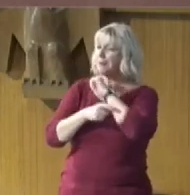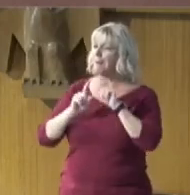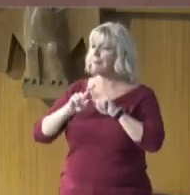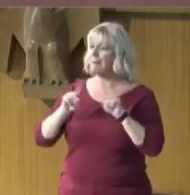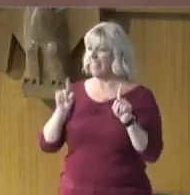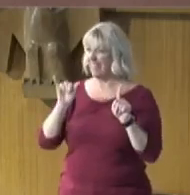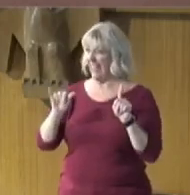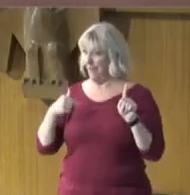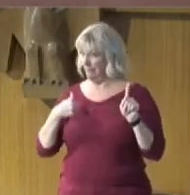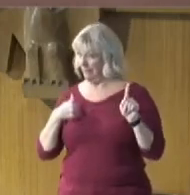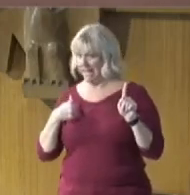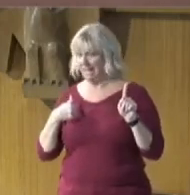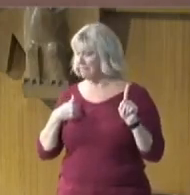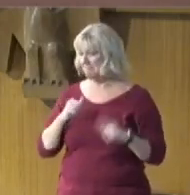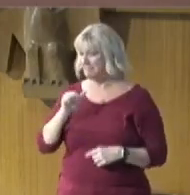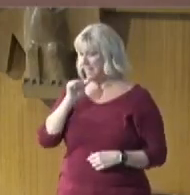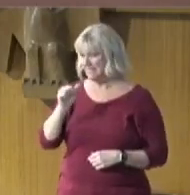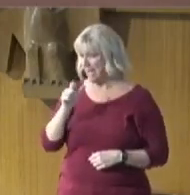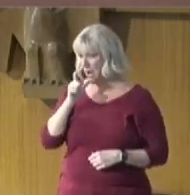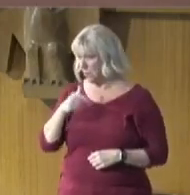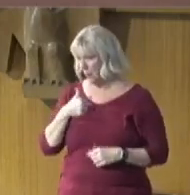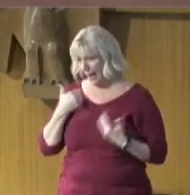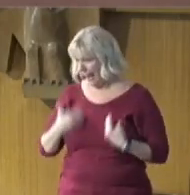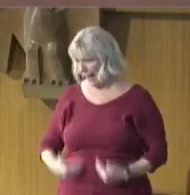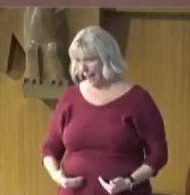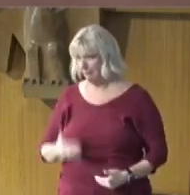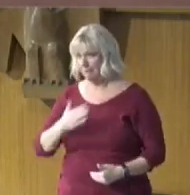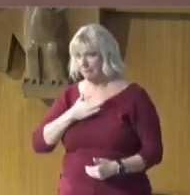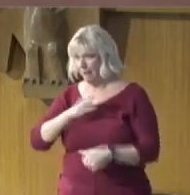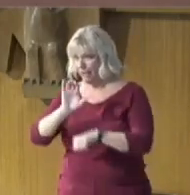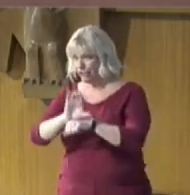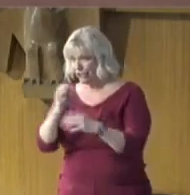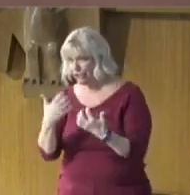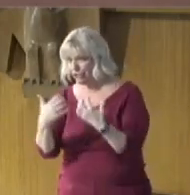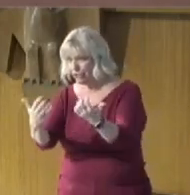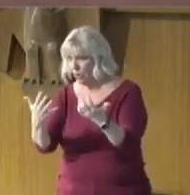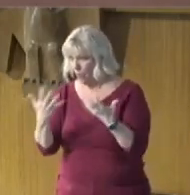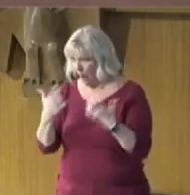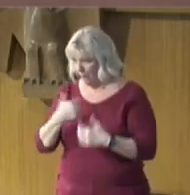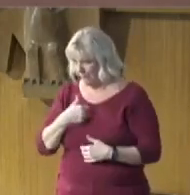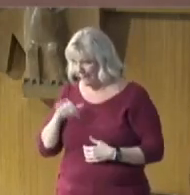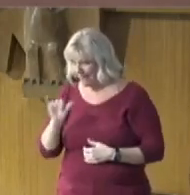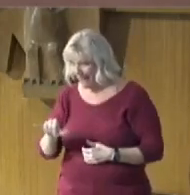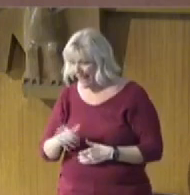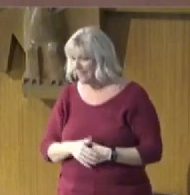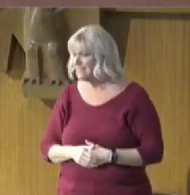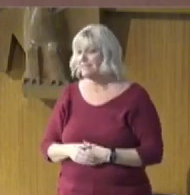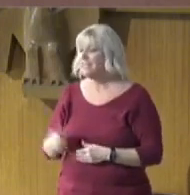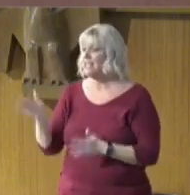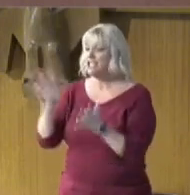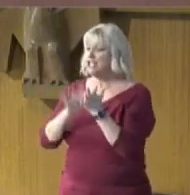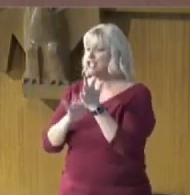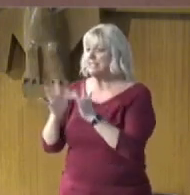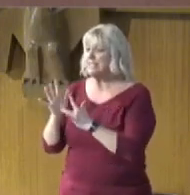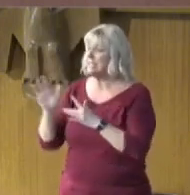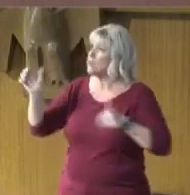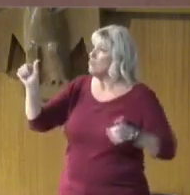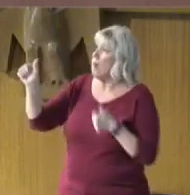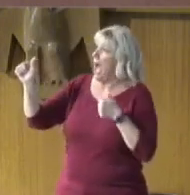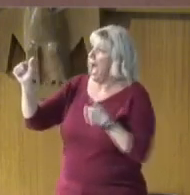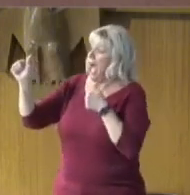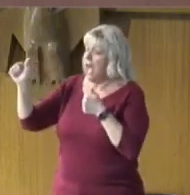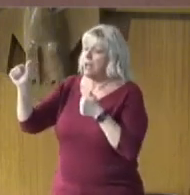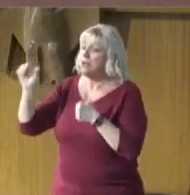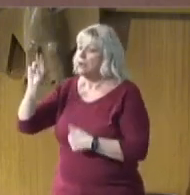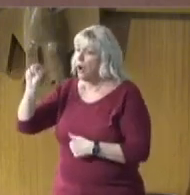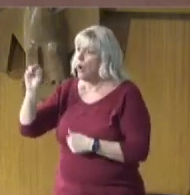who I am or who my parishioners need me to be. I'm not running after Jesus. Jesus is running my butt down.